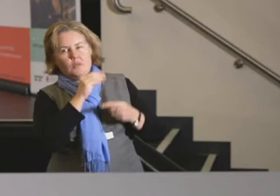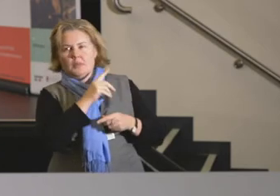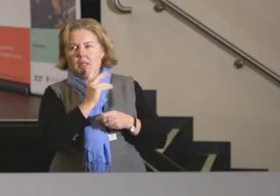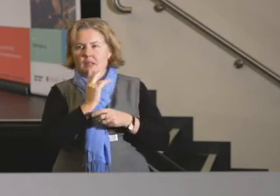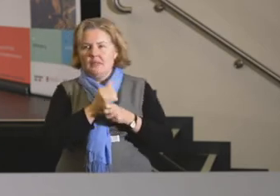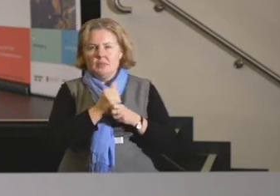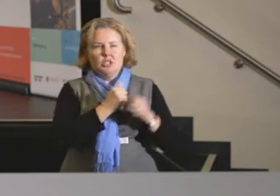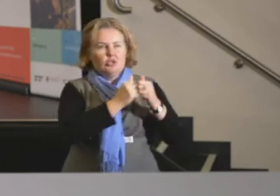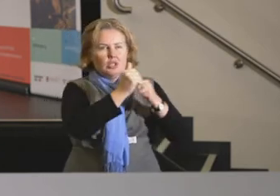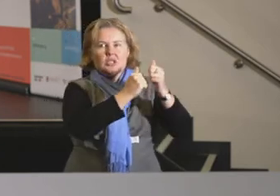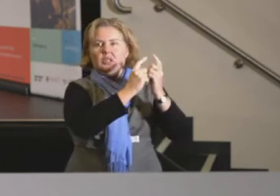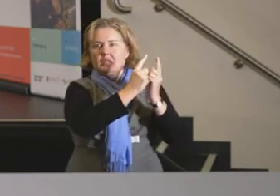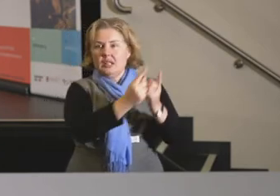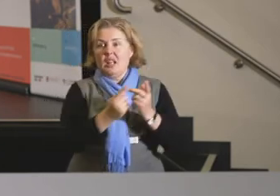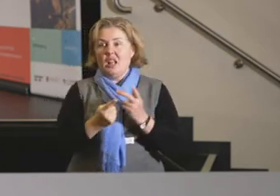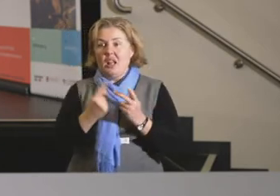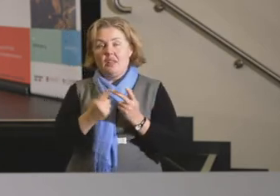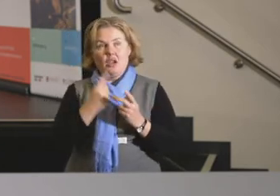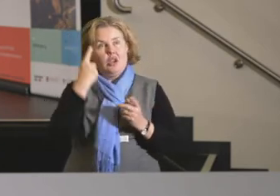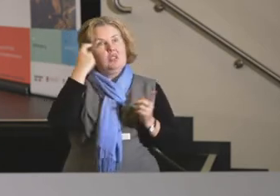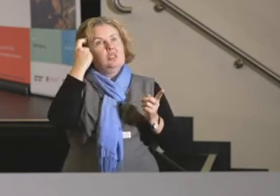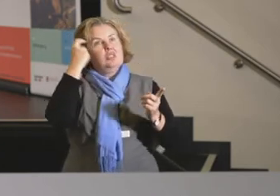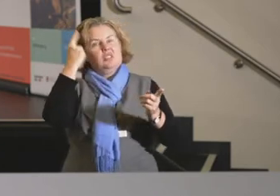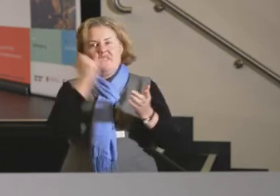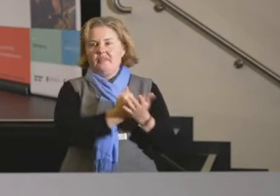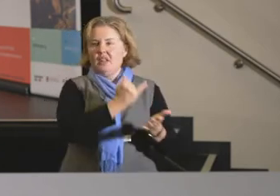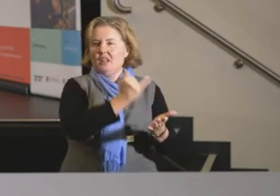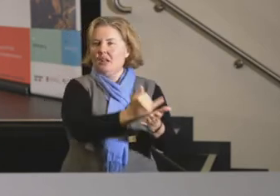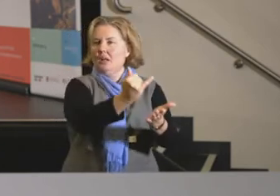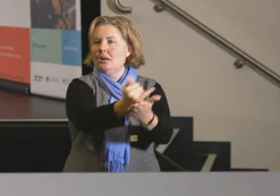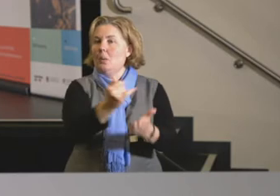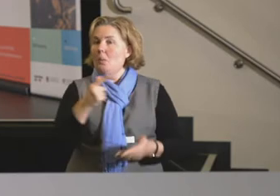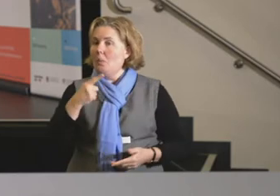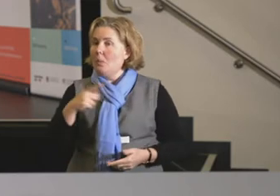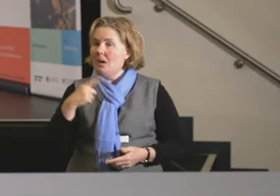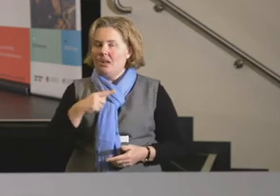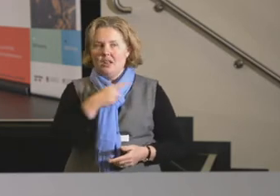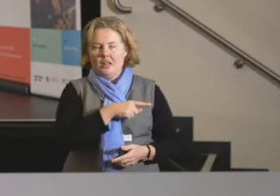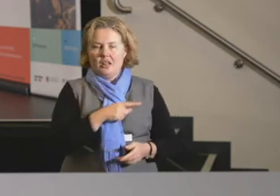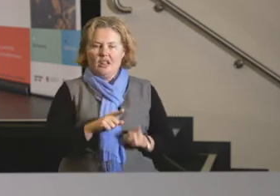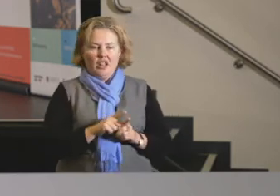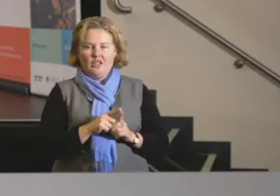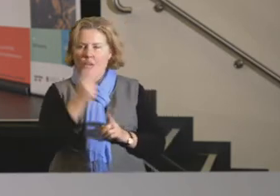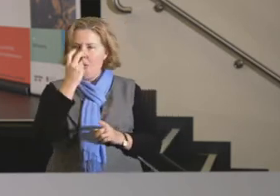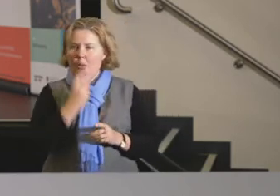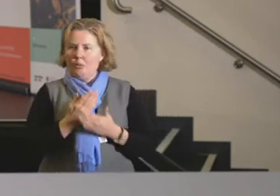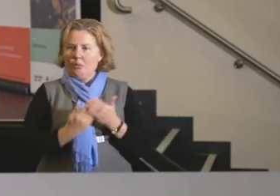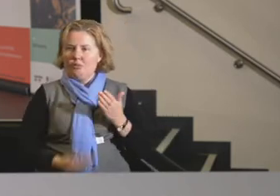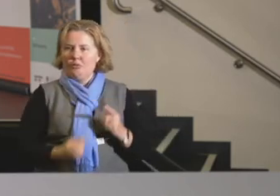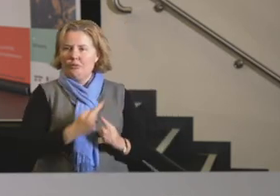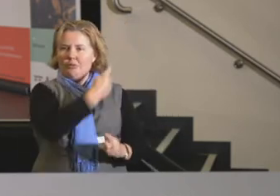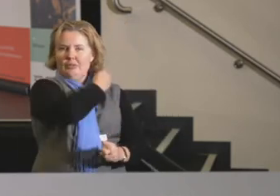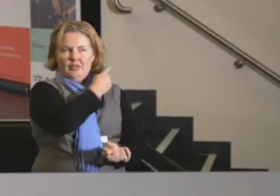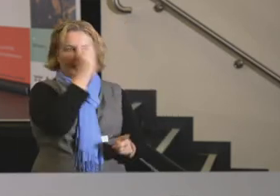have rightfully failed, in fact, is that they're just repackaging and regurgitating